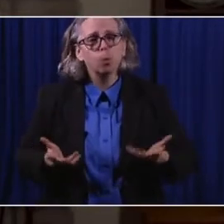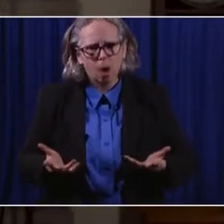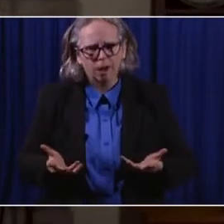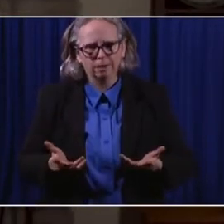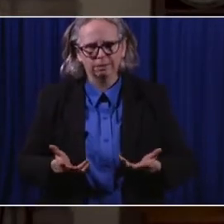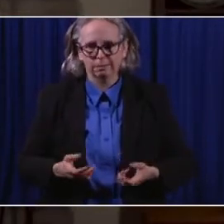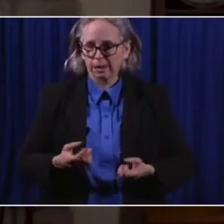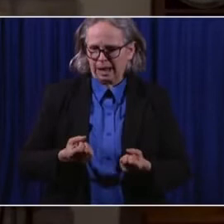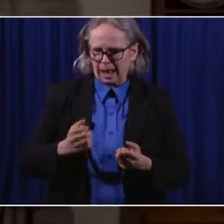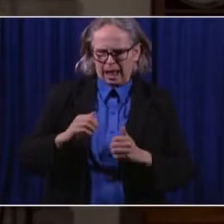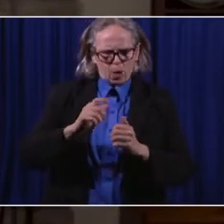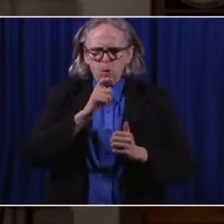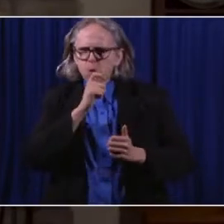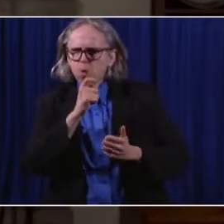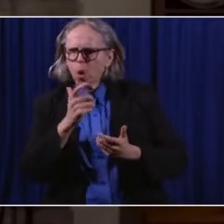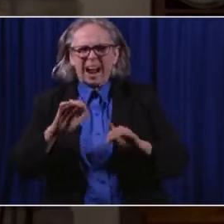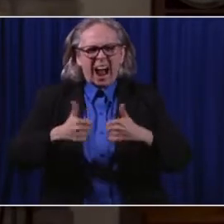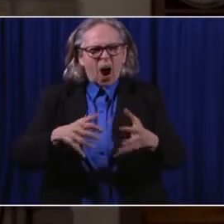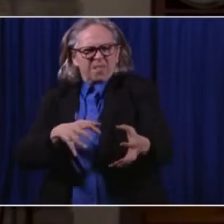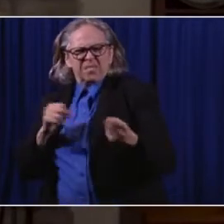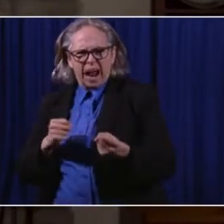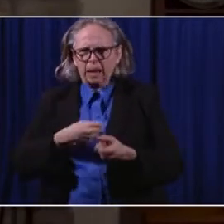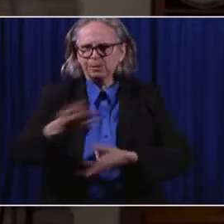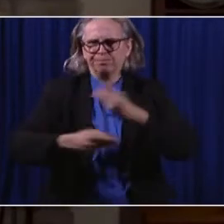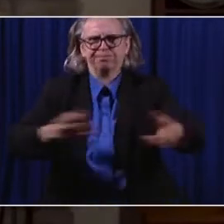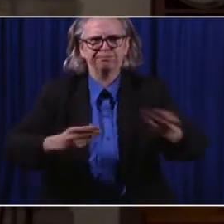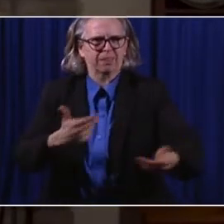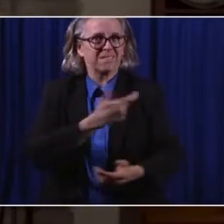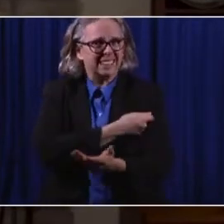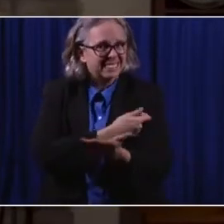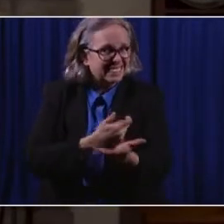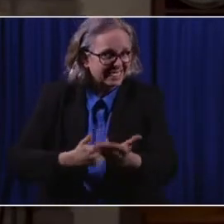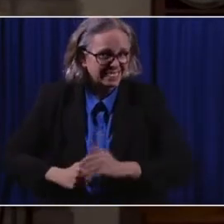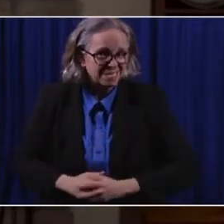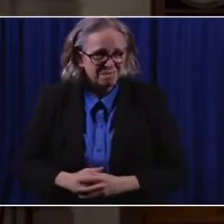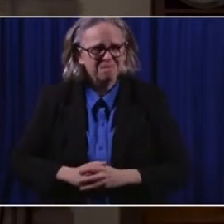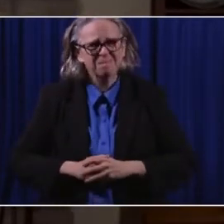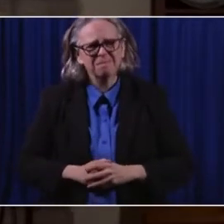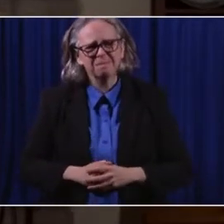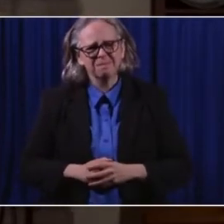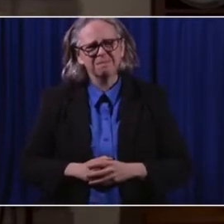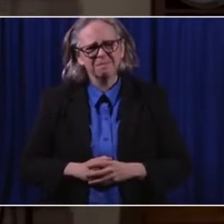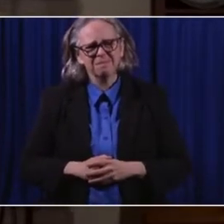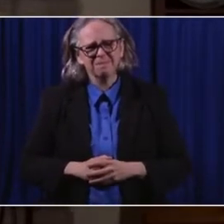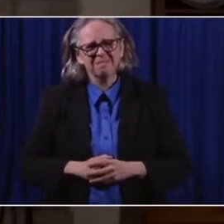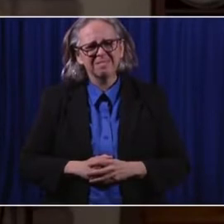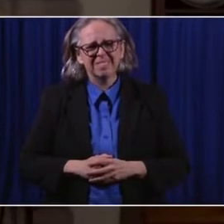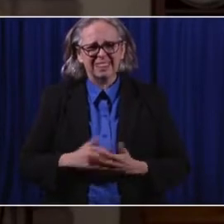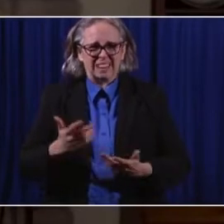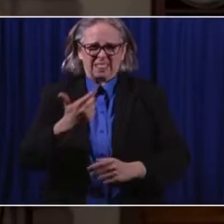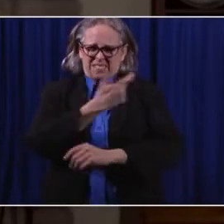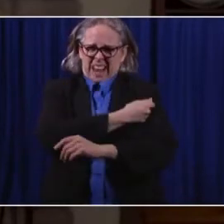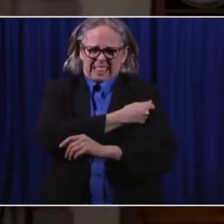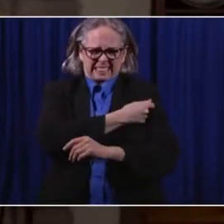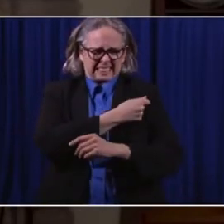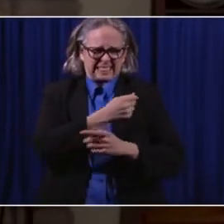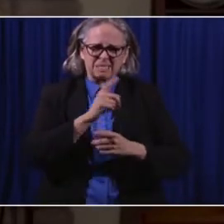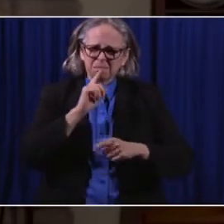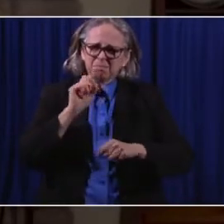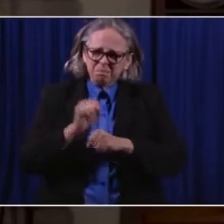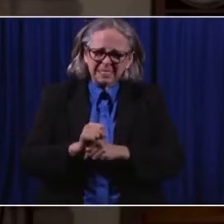as fast as we can get it out. It is a life saver. We will never